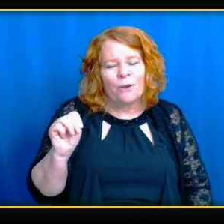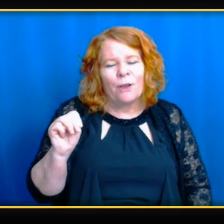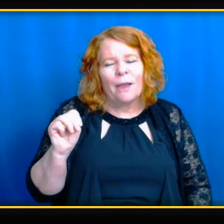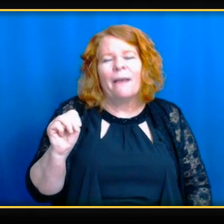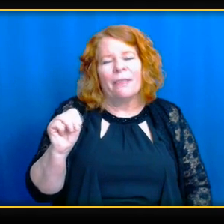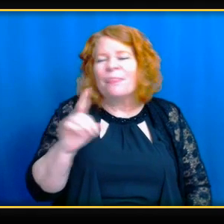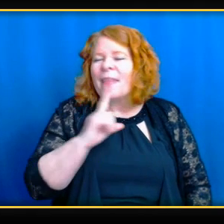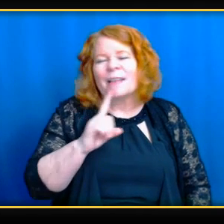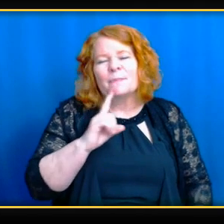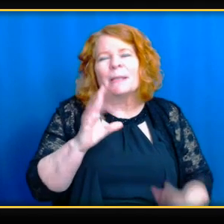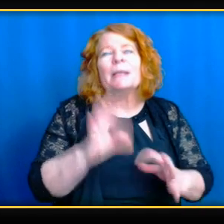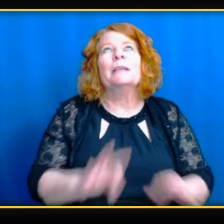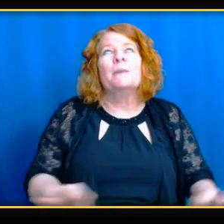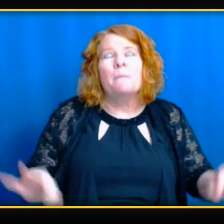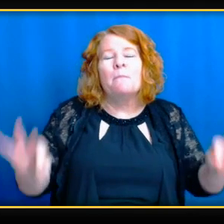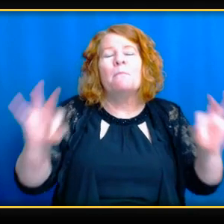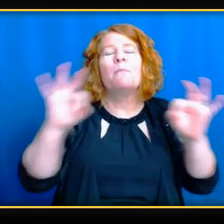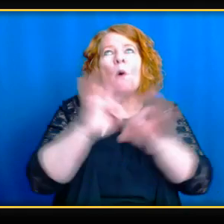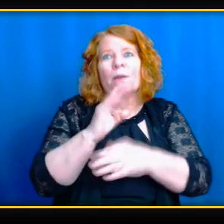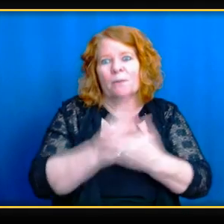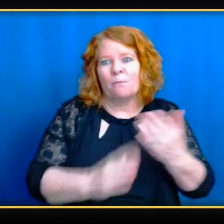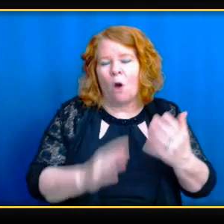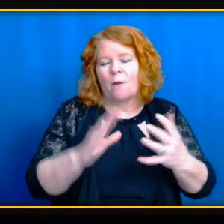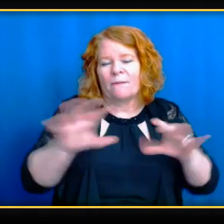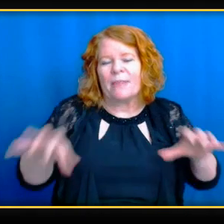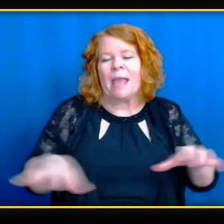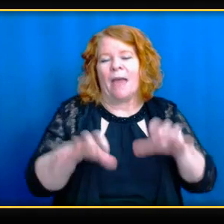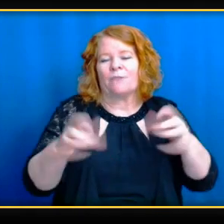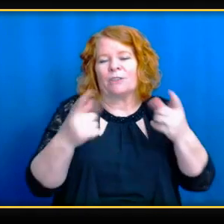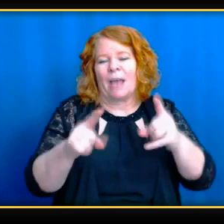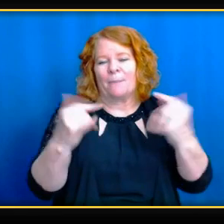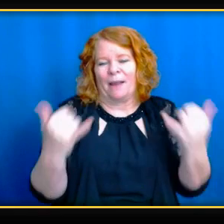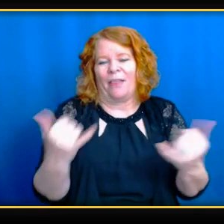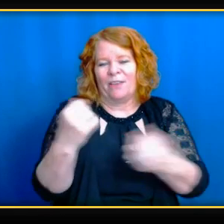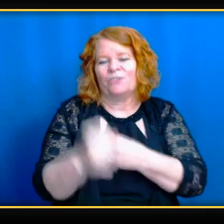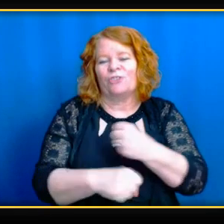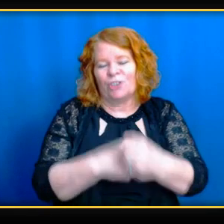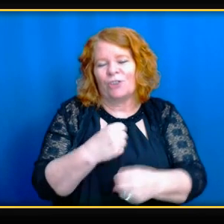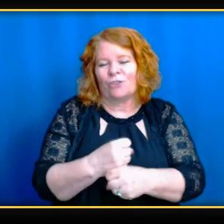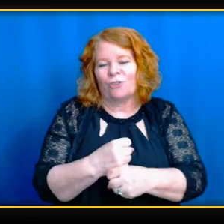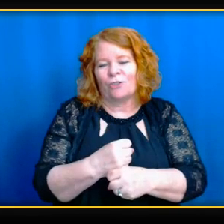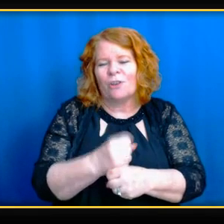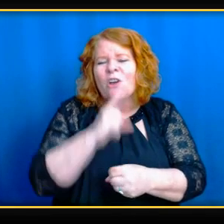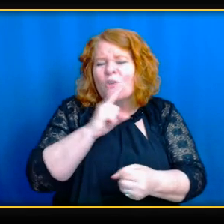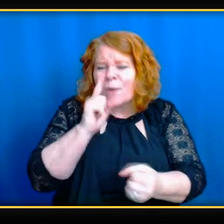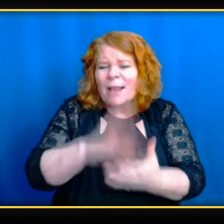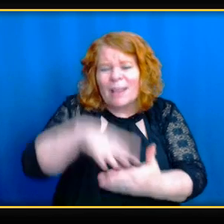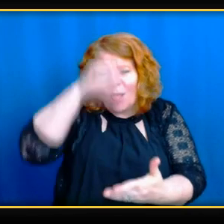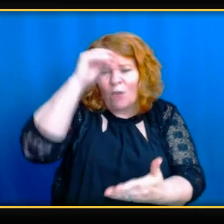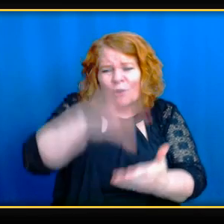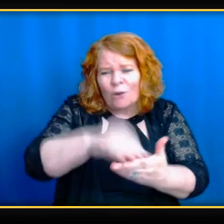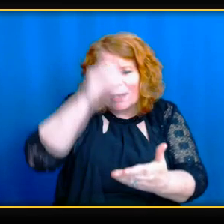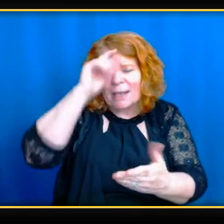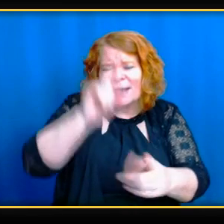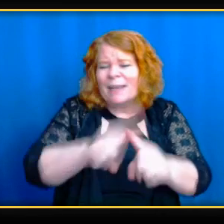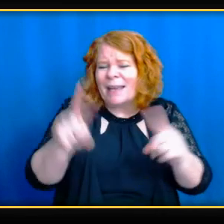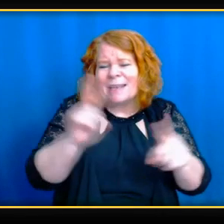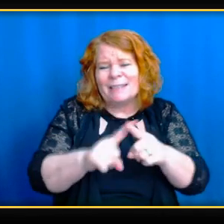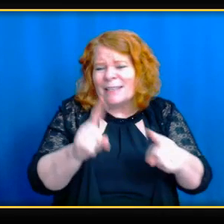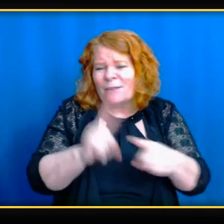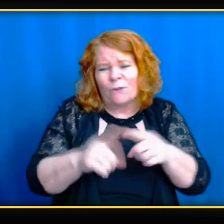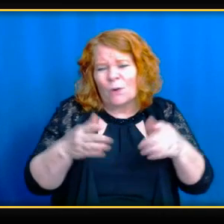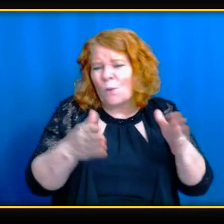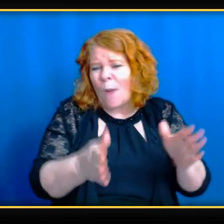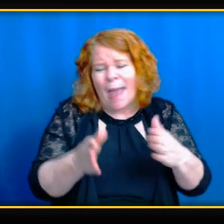part of the efforts that have been going on this year, really learning in many ways about